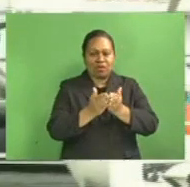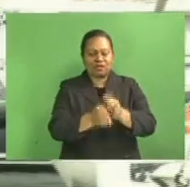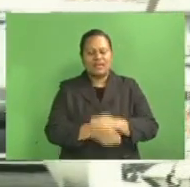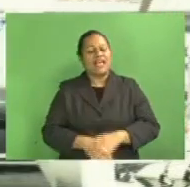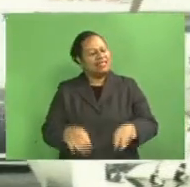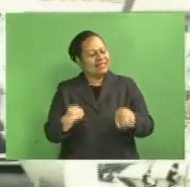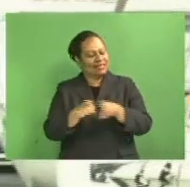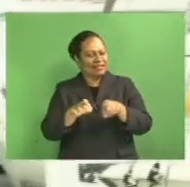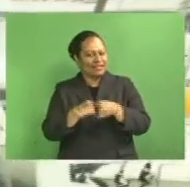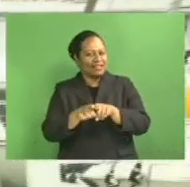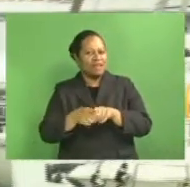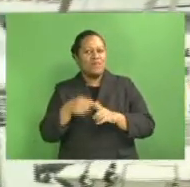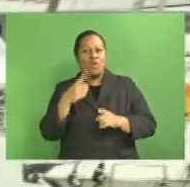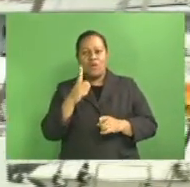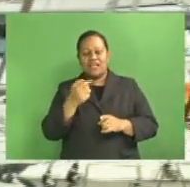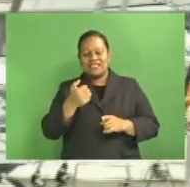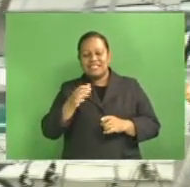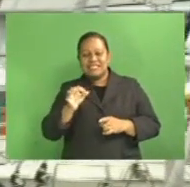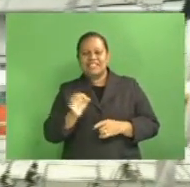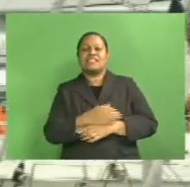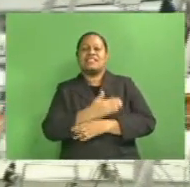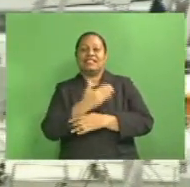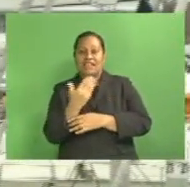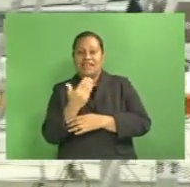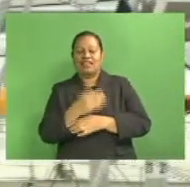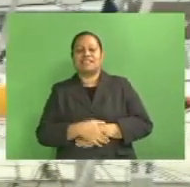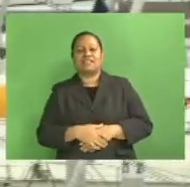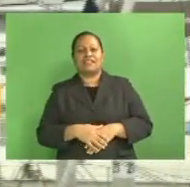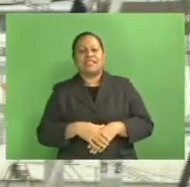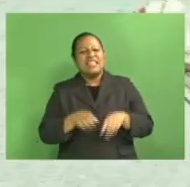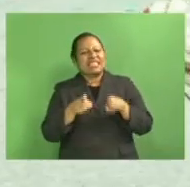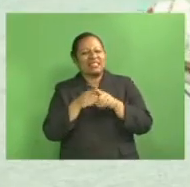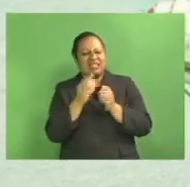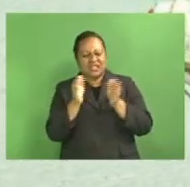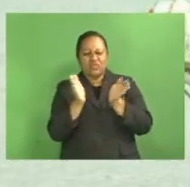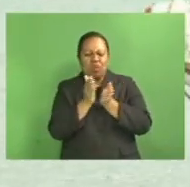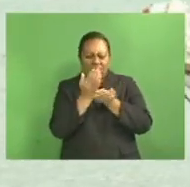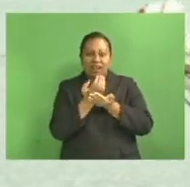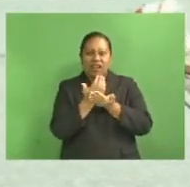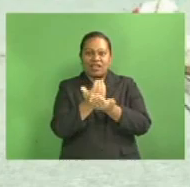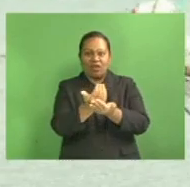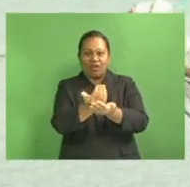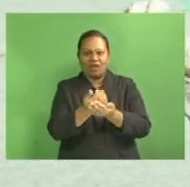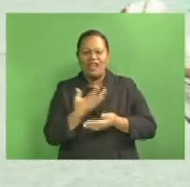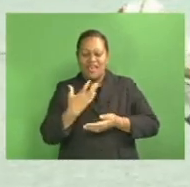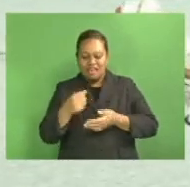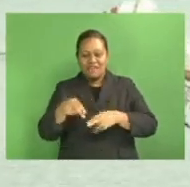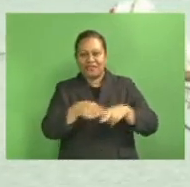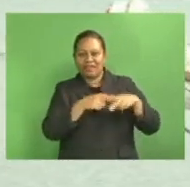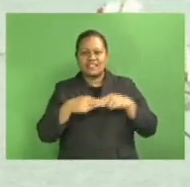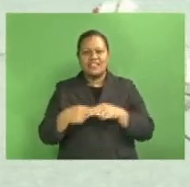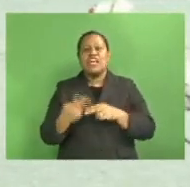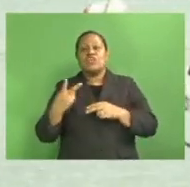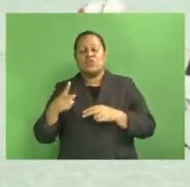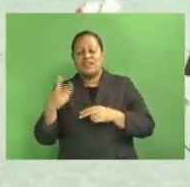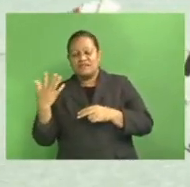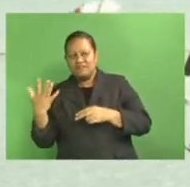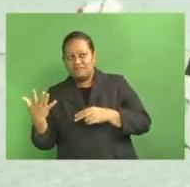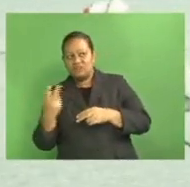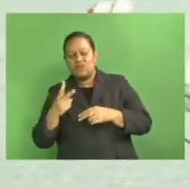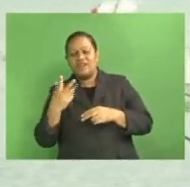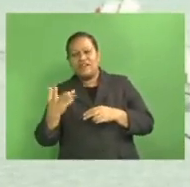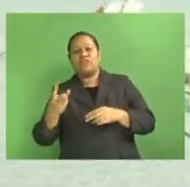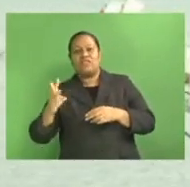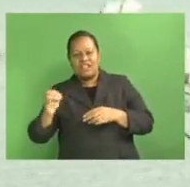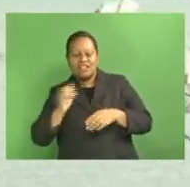Similar to, there's about 160 to 170 days that a smaller yacht spends in Fiji, and they spend between $25,000 to $30,000